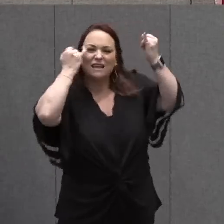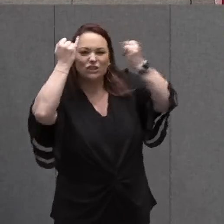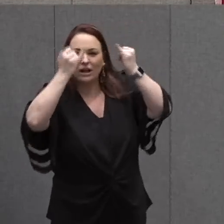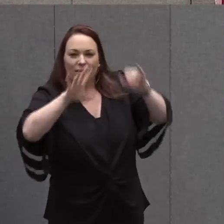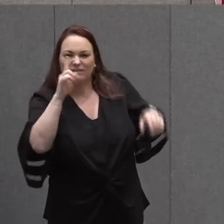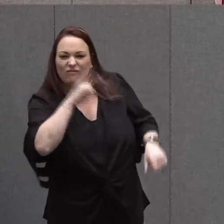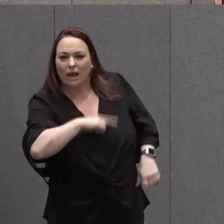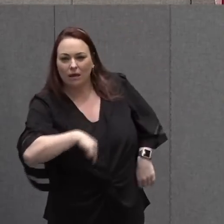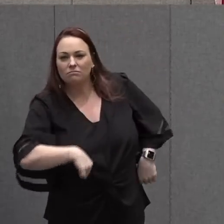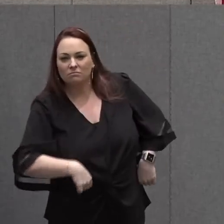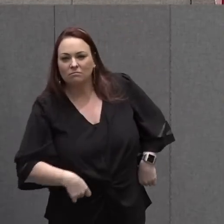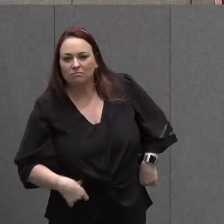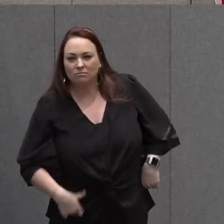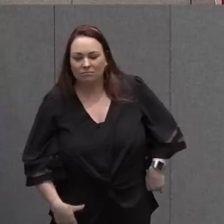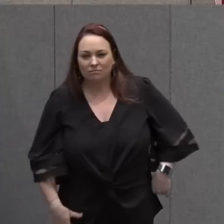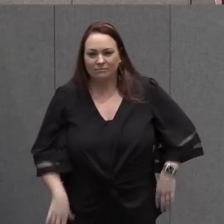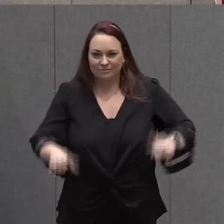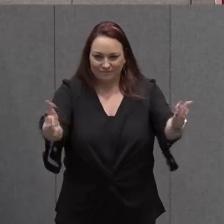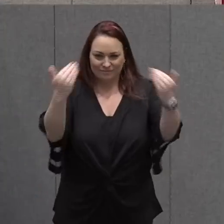our next word,